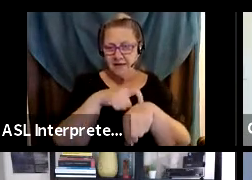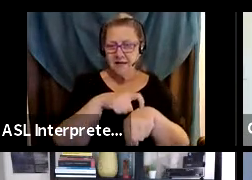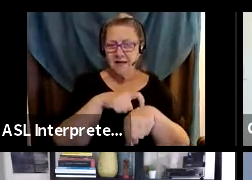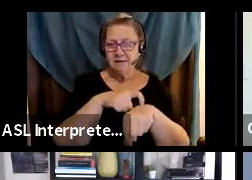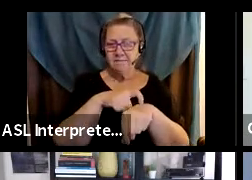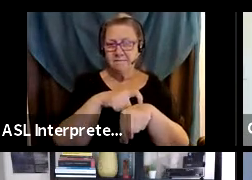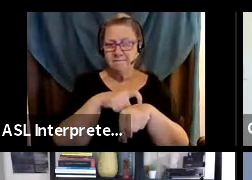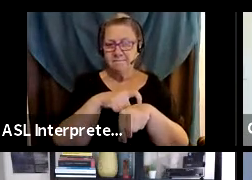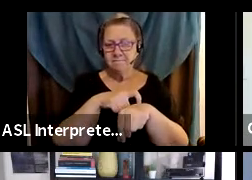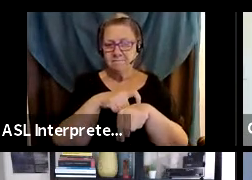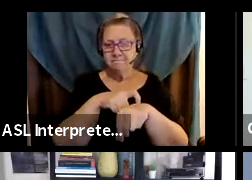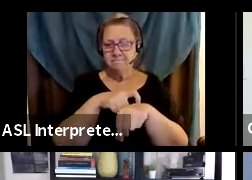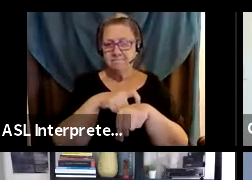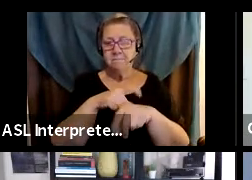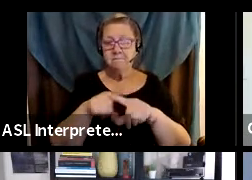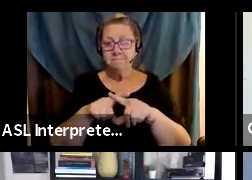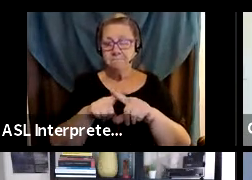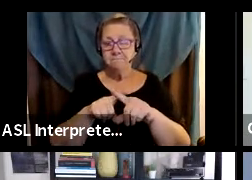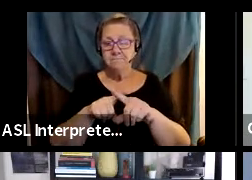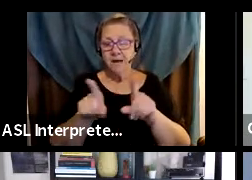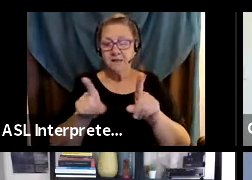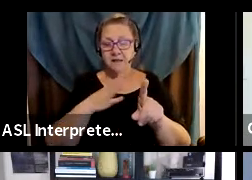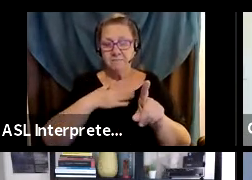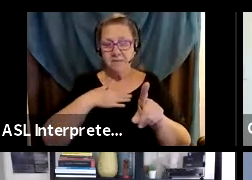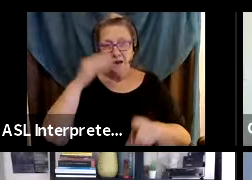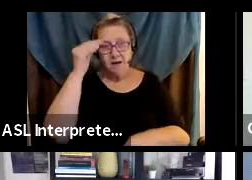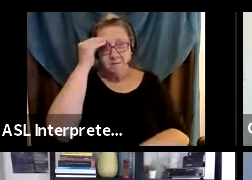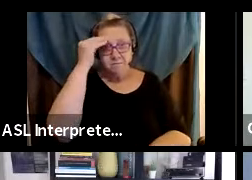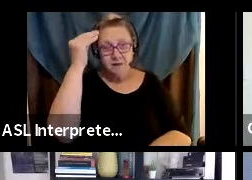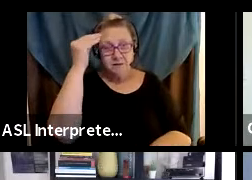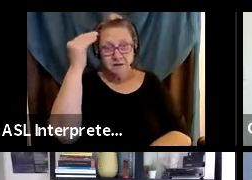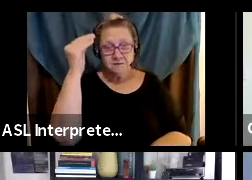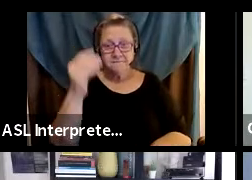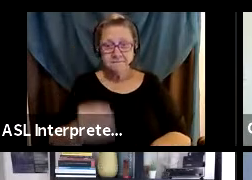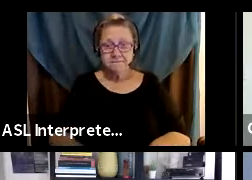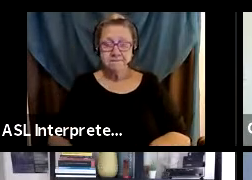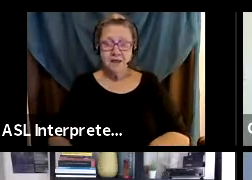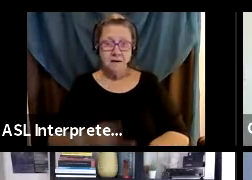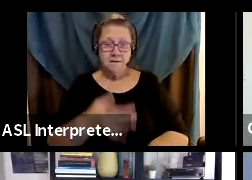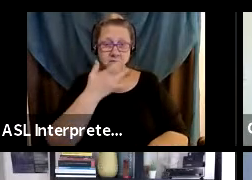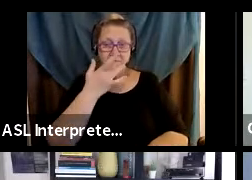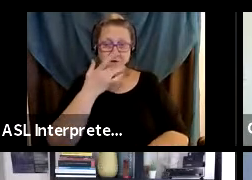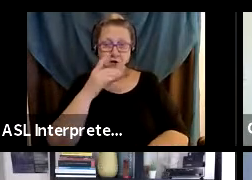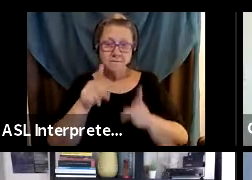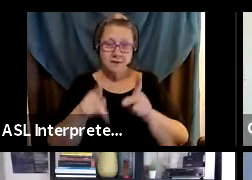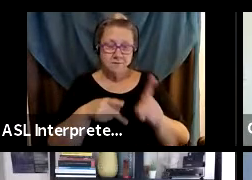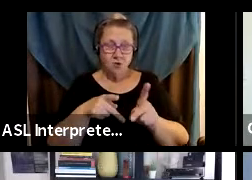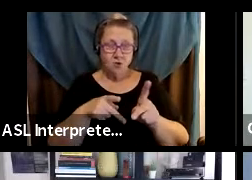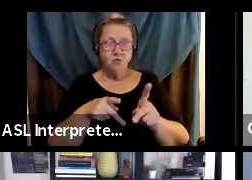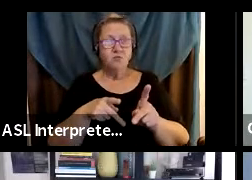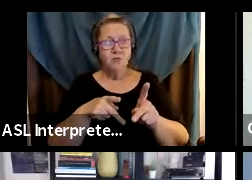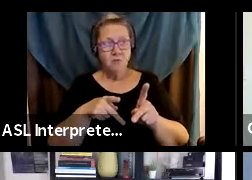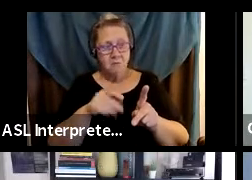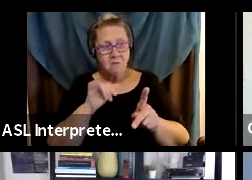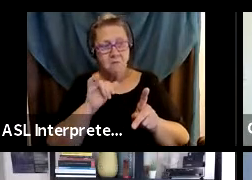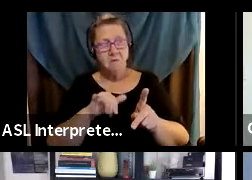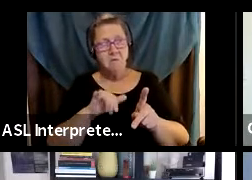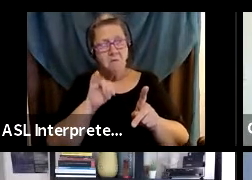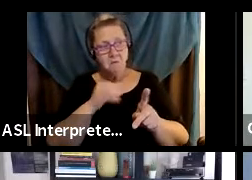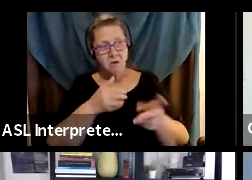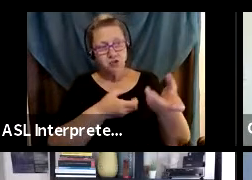rather, from my perspective, I would rather have folks have that level of trust,